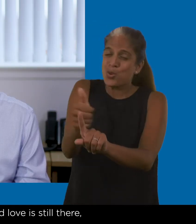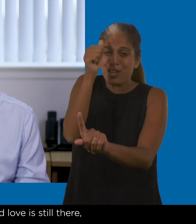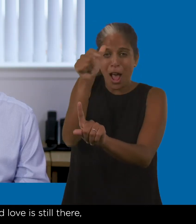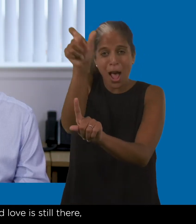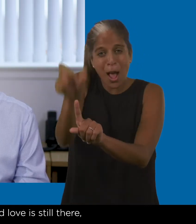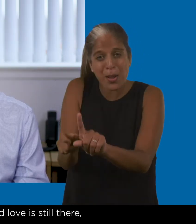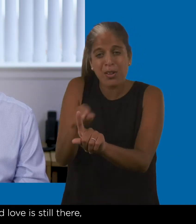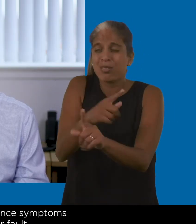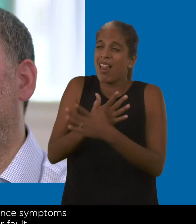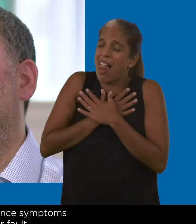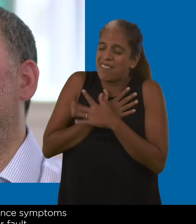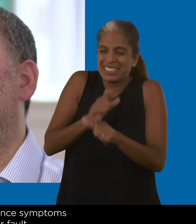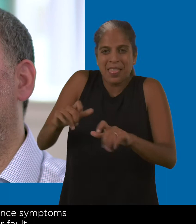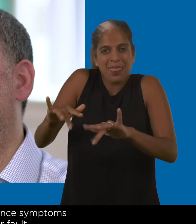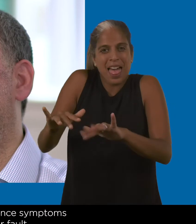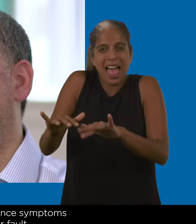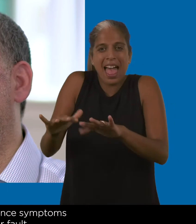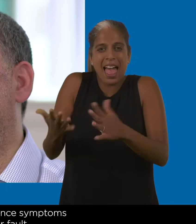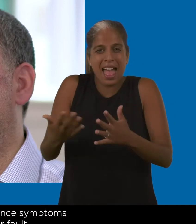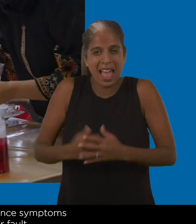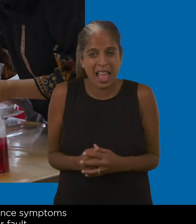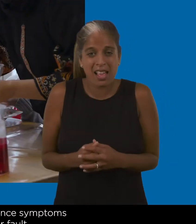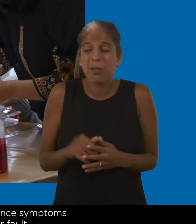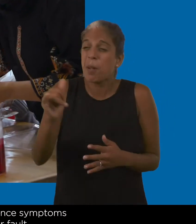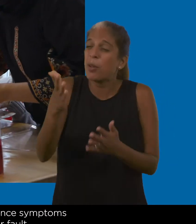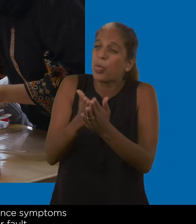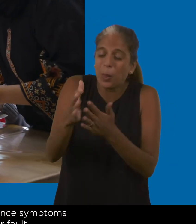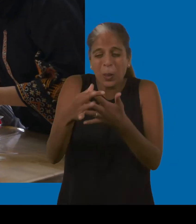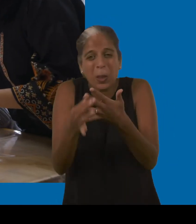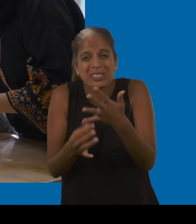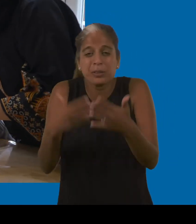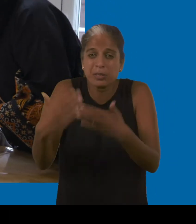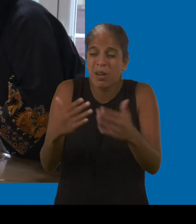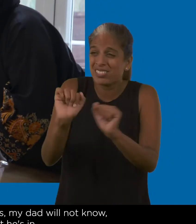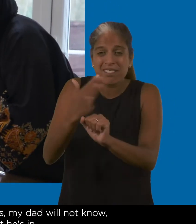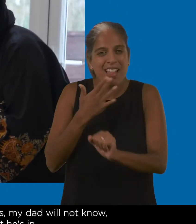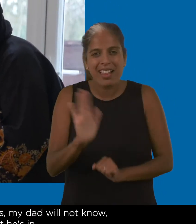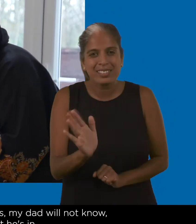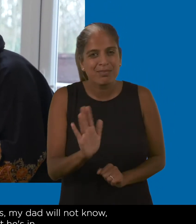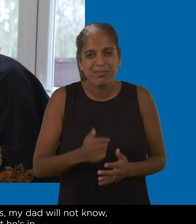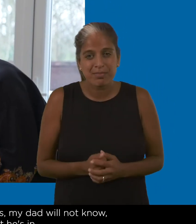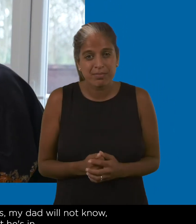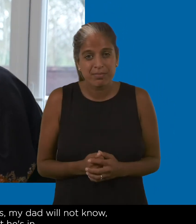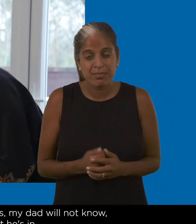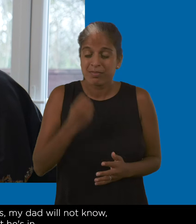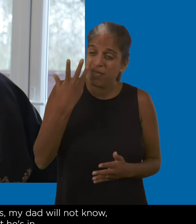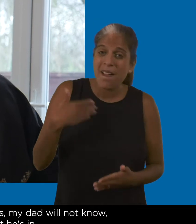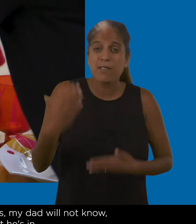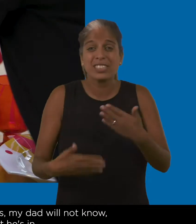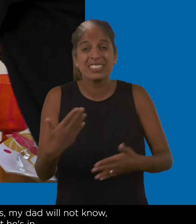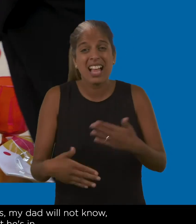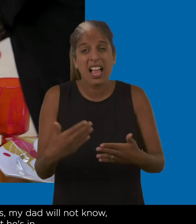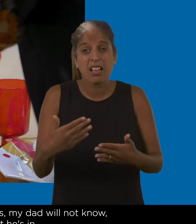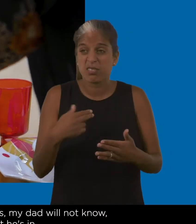you know and love is still there, and that they may experience symptoms which are not their fault. On a day-to-day basis,